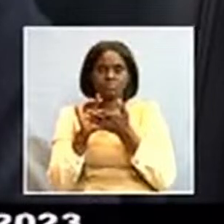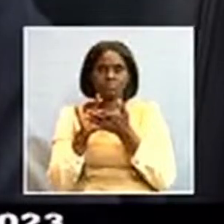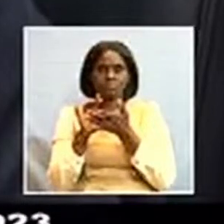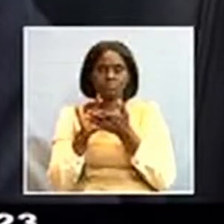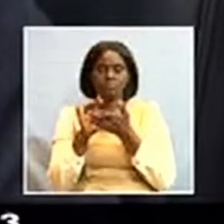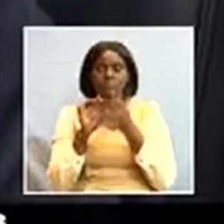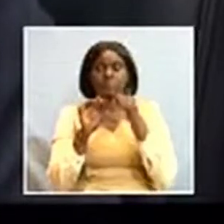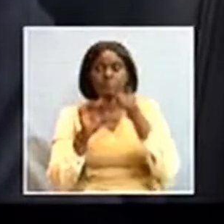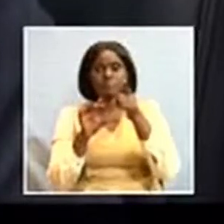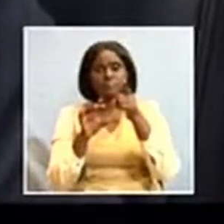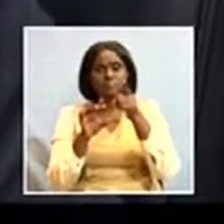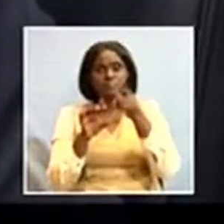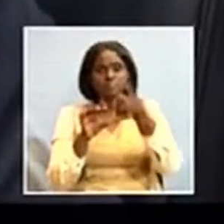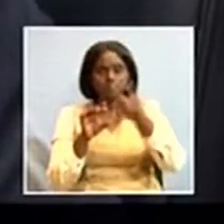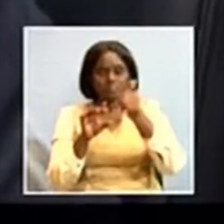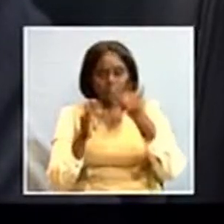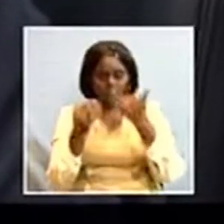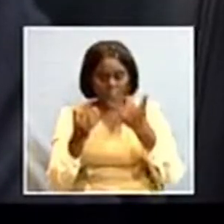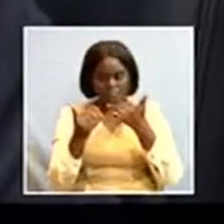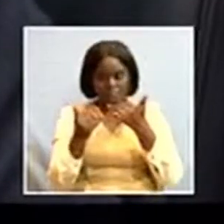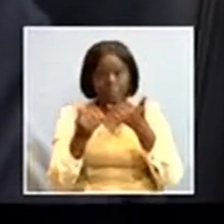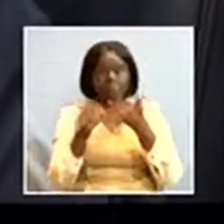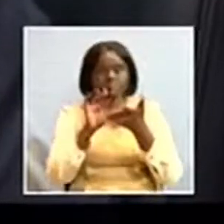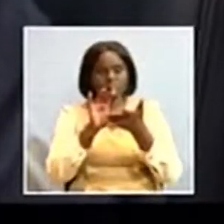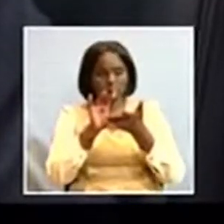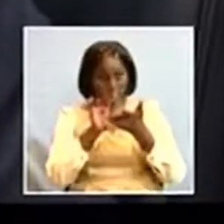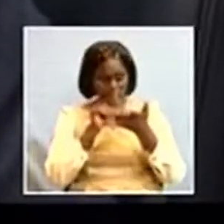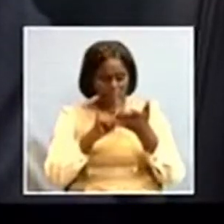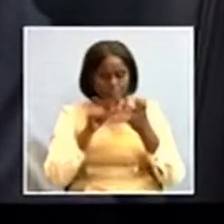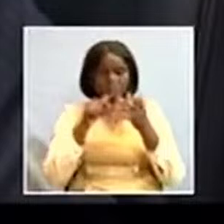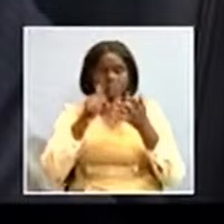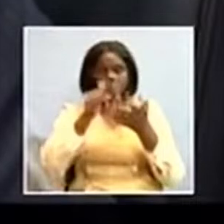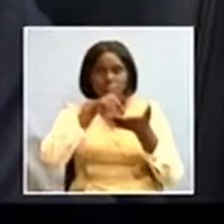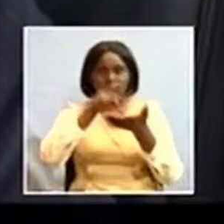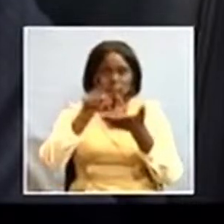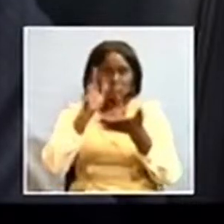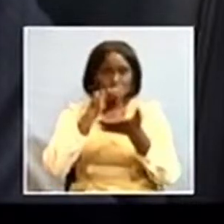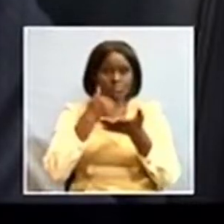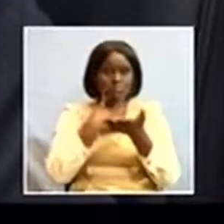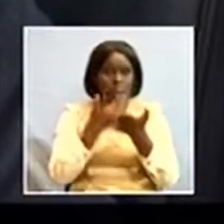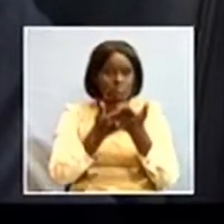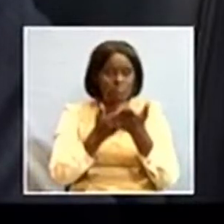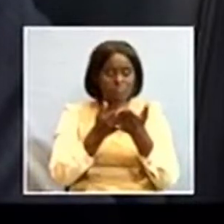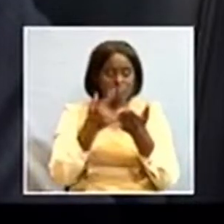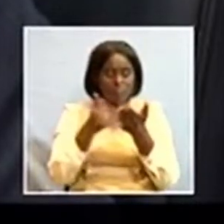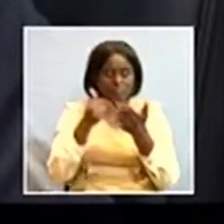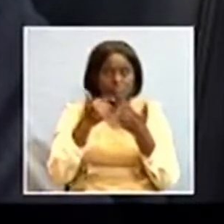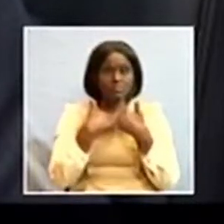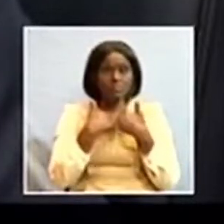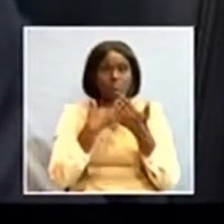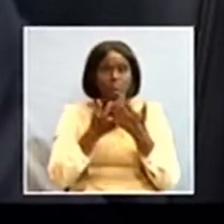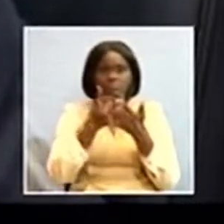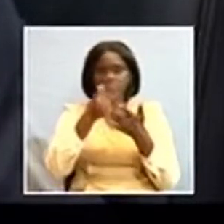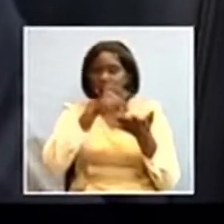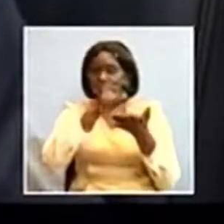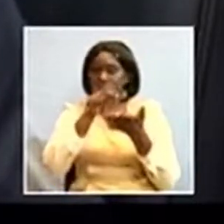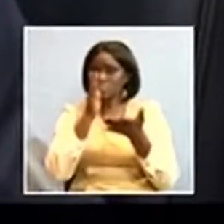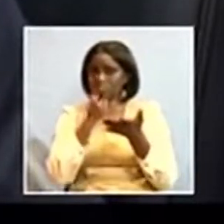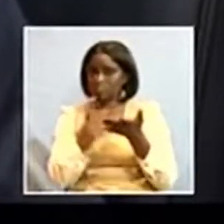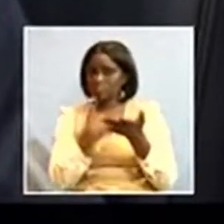Are you current with the current debt? Have you been paying? The ones you've been have you been paying?